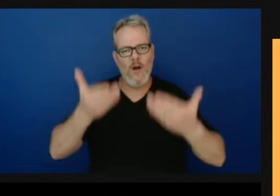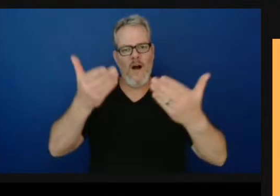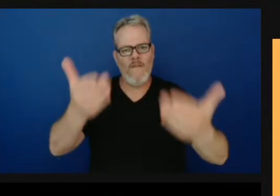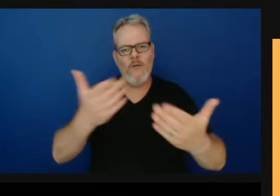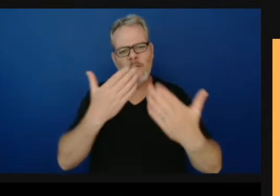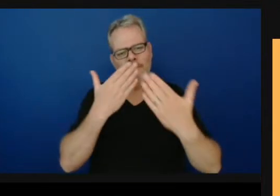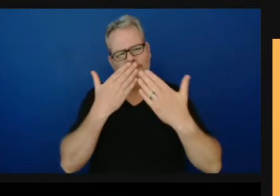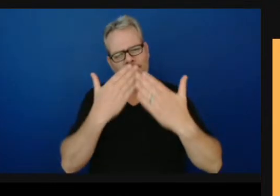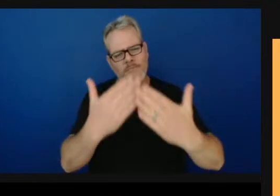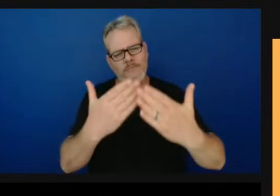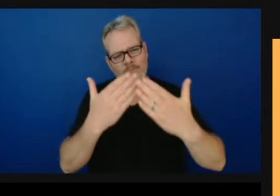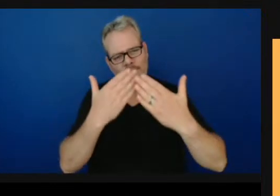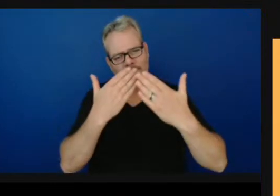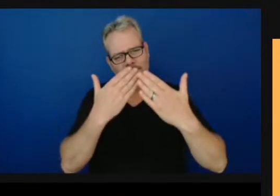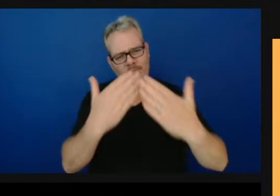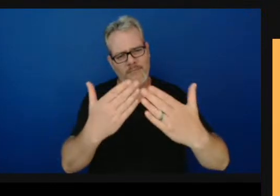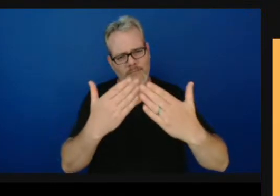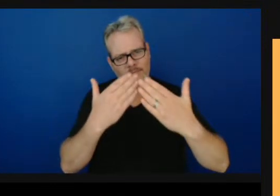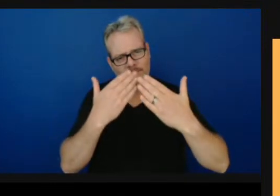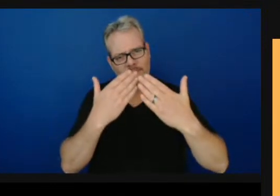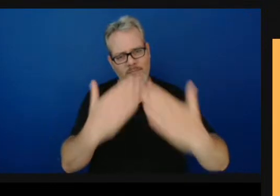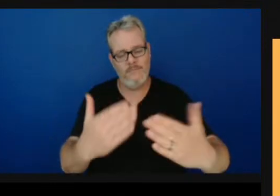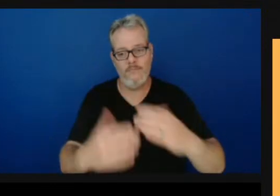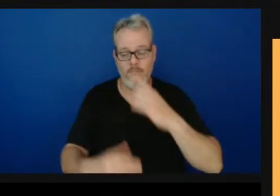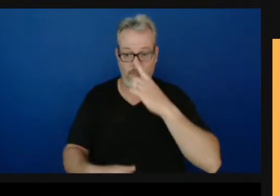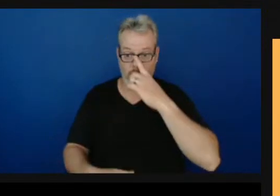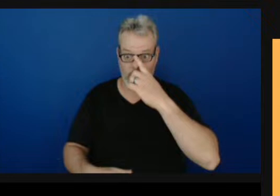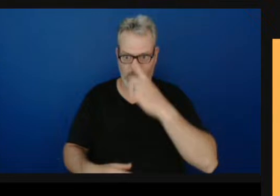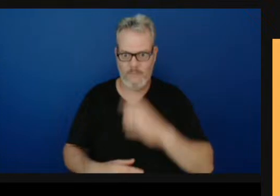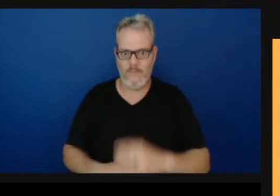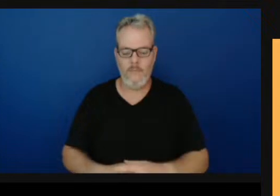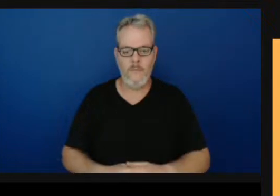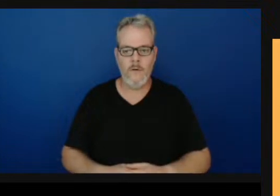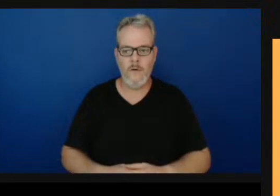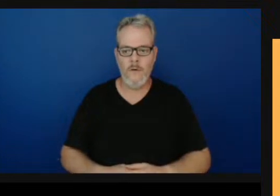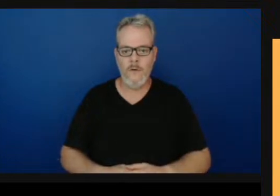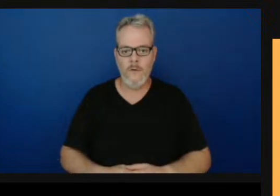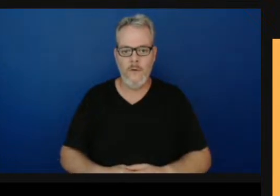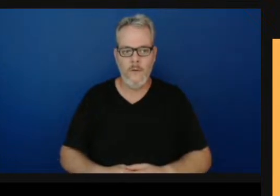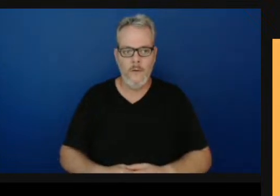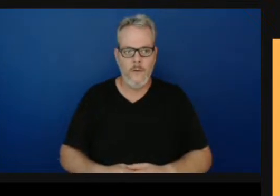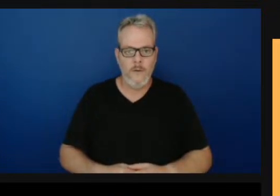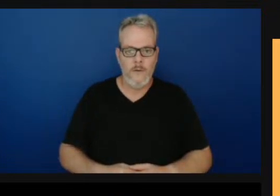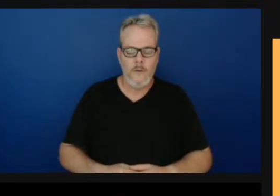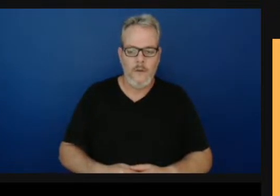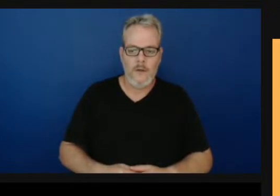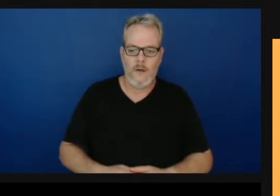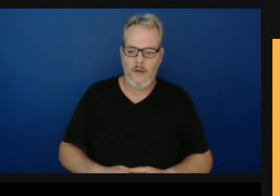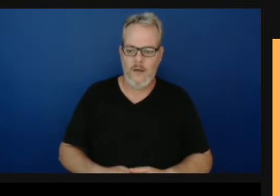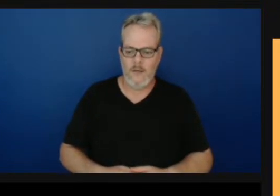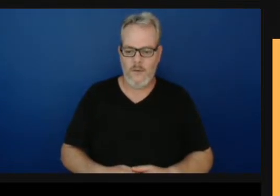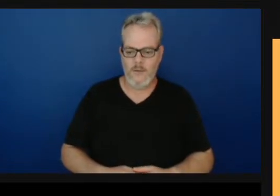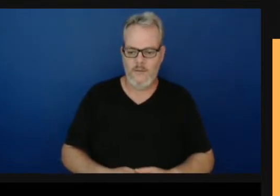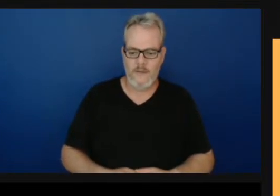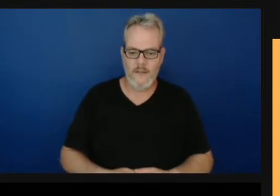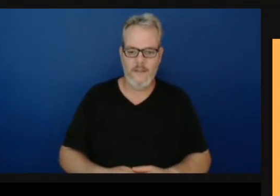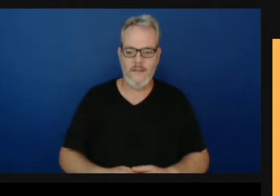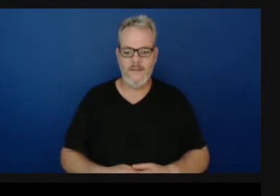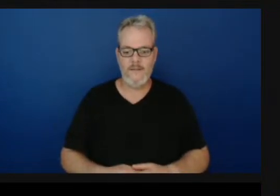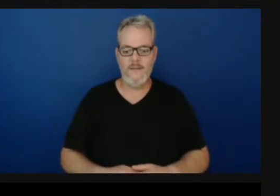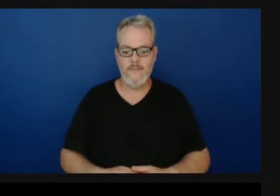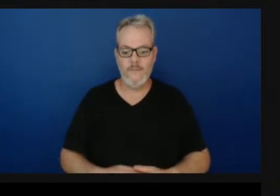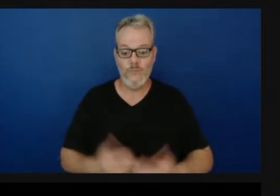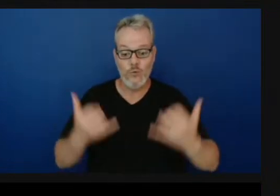all you guys. All right, so now we'll turn to our volcanic hazard summary to continue